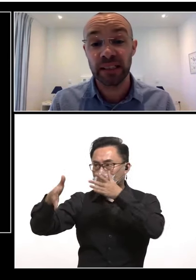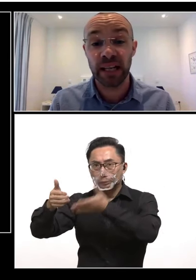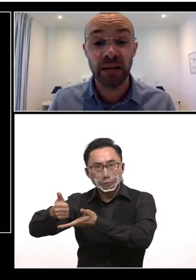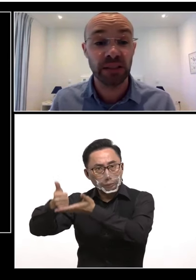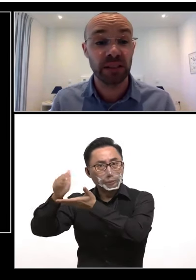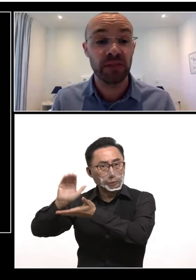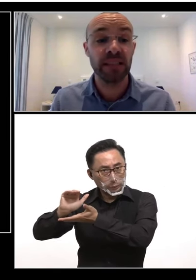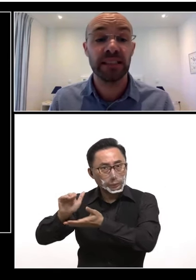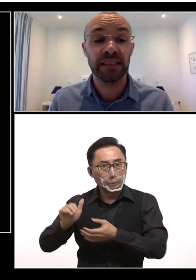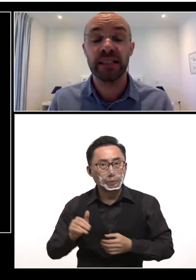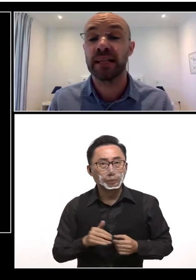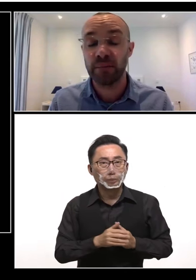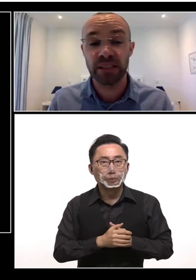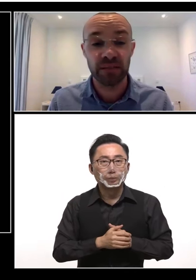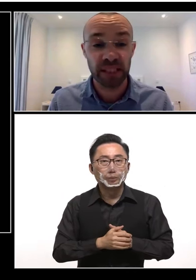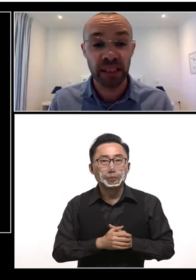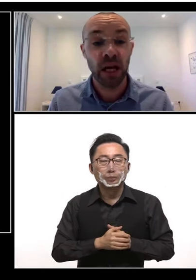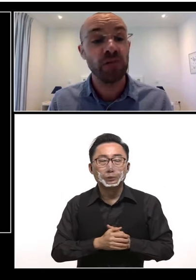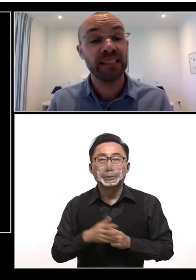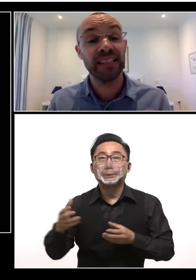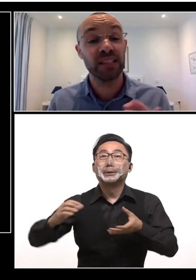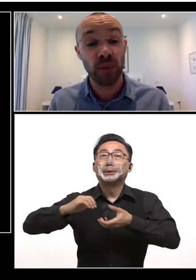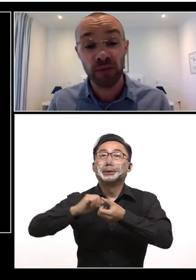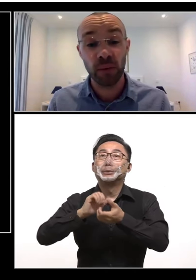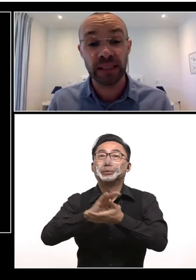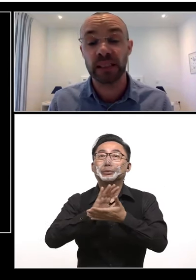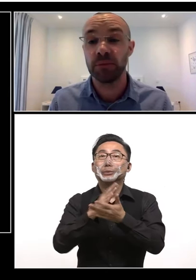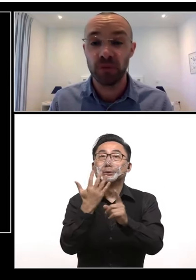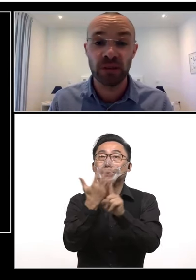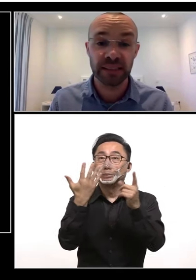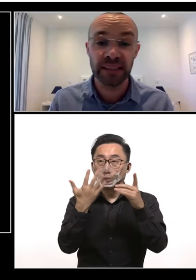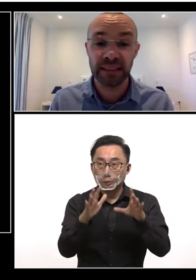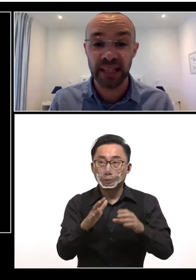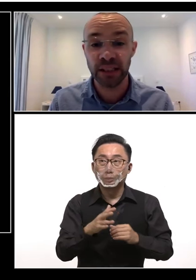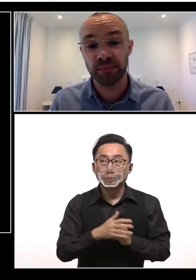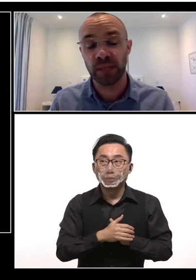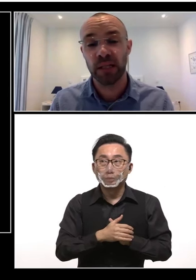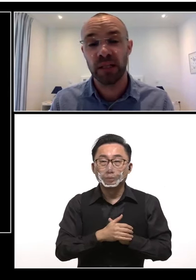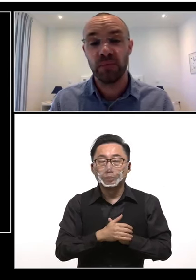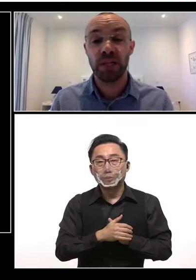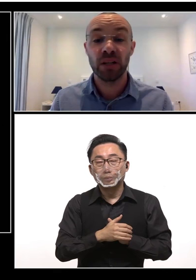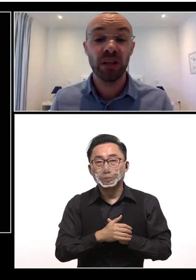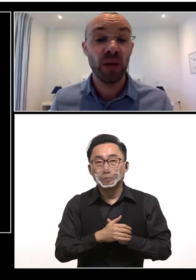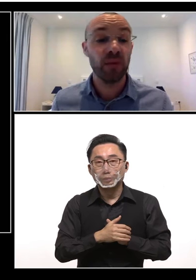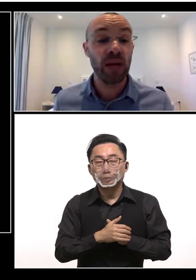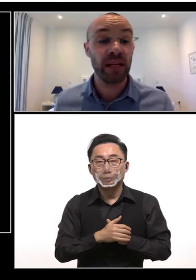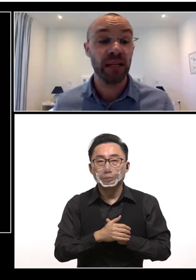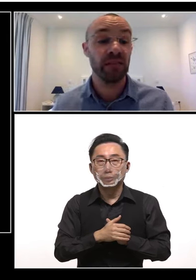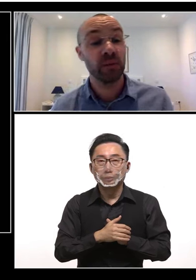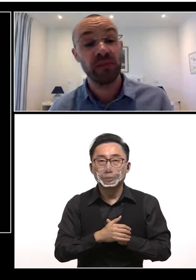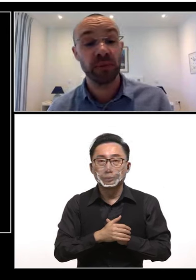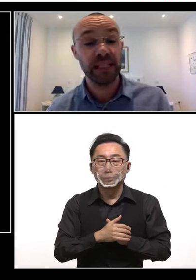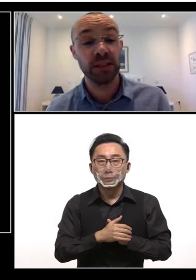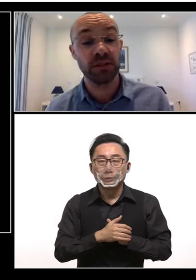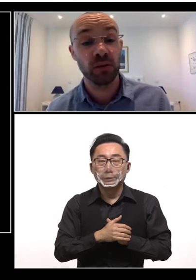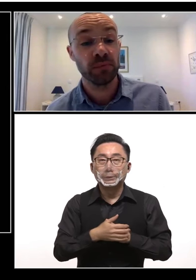years and allows us to devise theatre collaboratively over 10 to 12 weeks before it sees the stage. Because our way of working veers